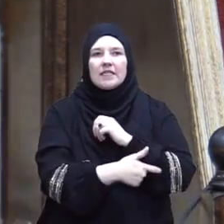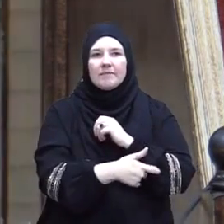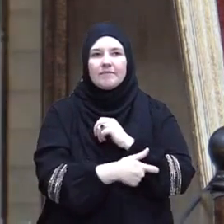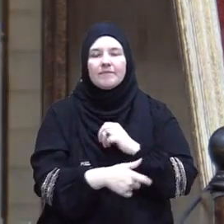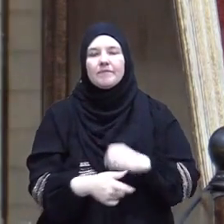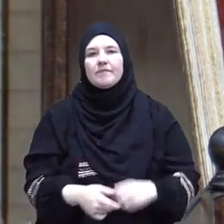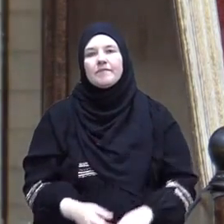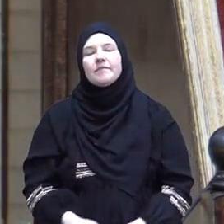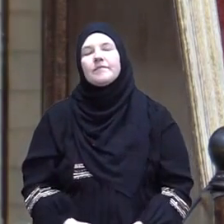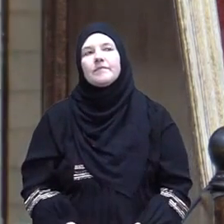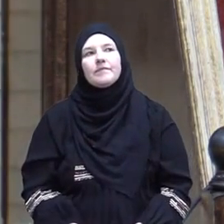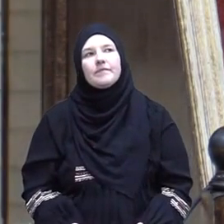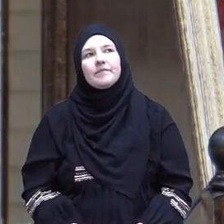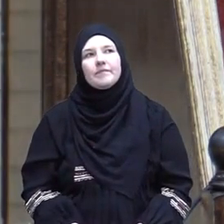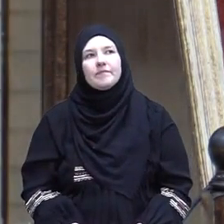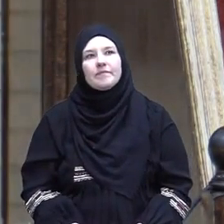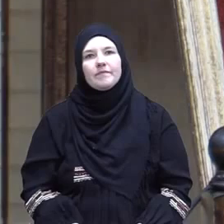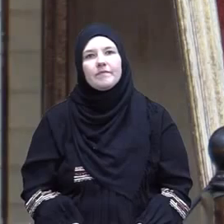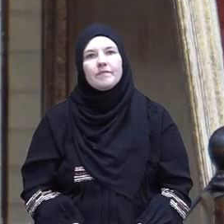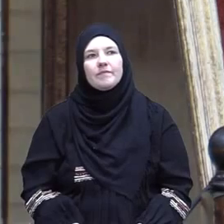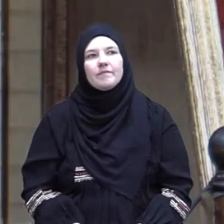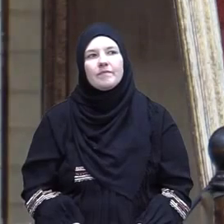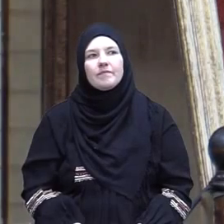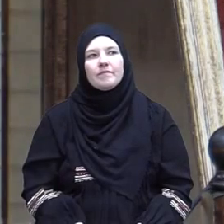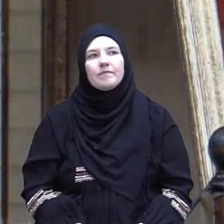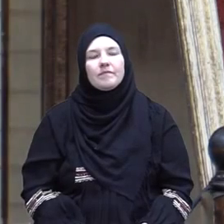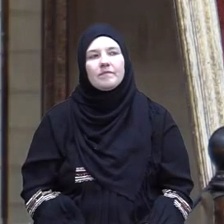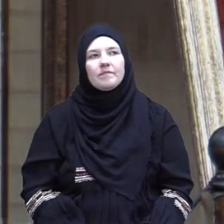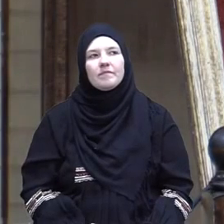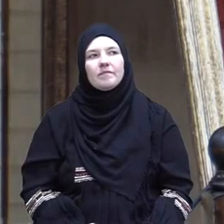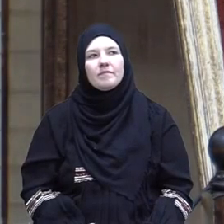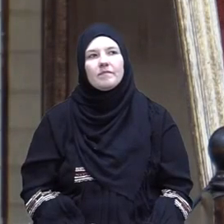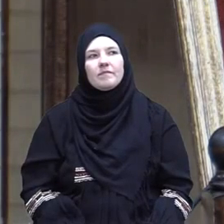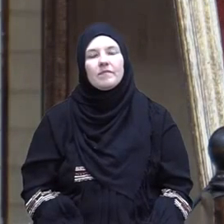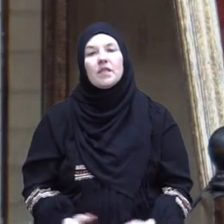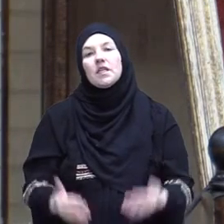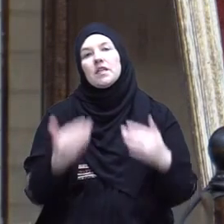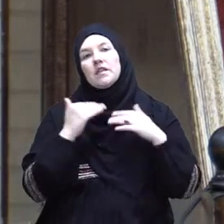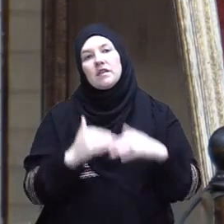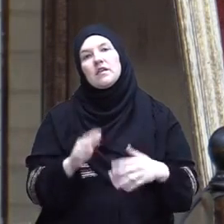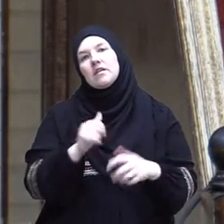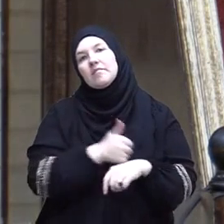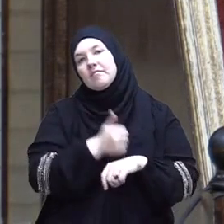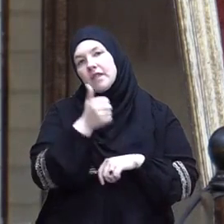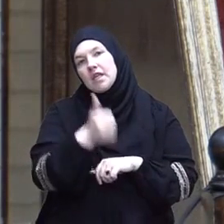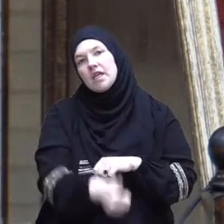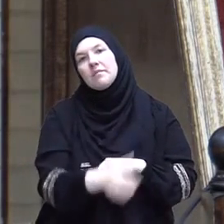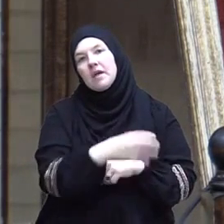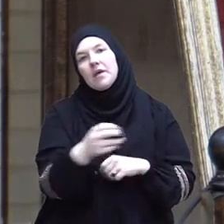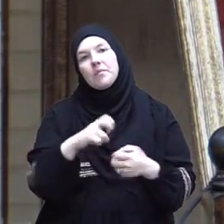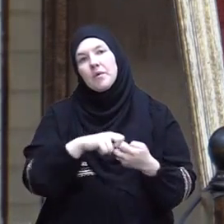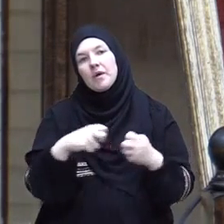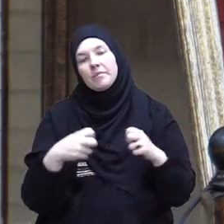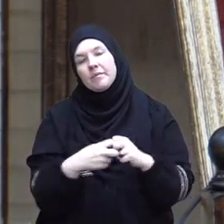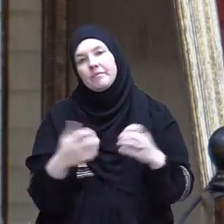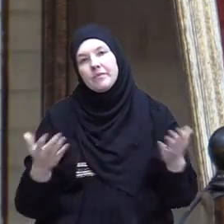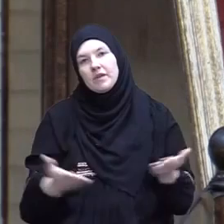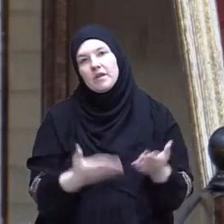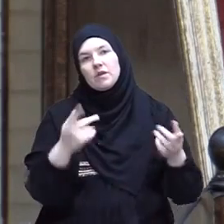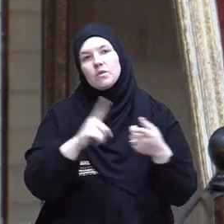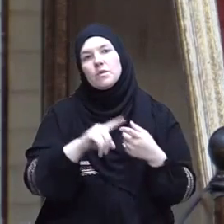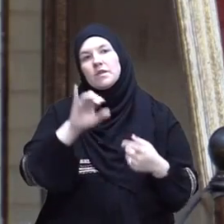Next, Allah subhanahu wa ta'ala again assigns the blame and the problem here to